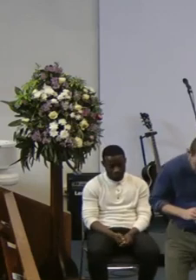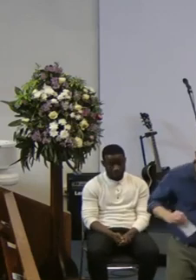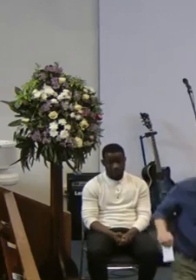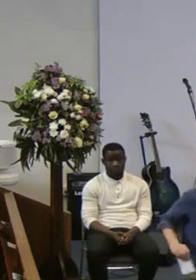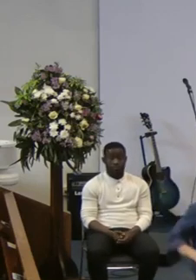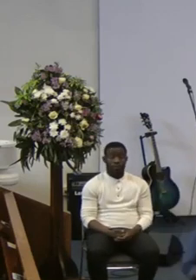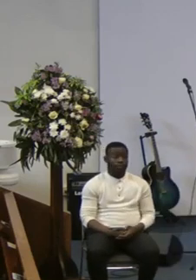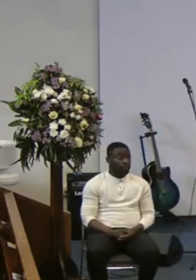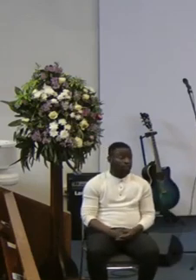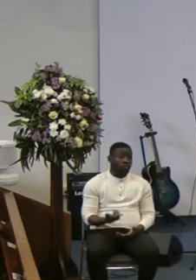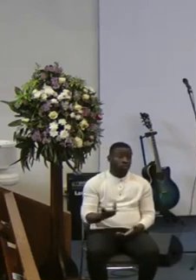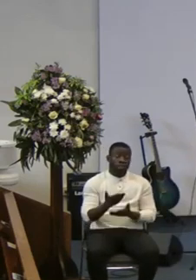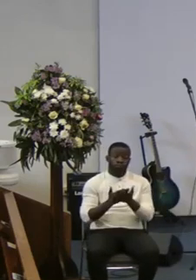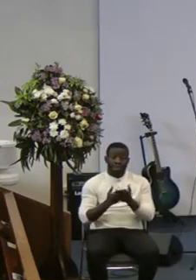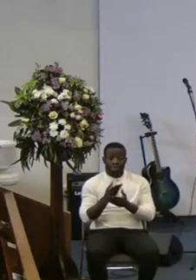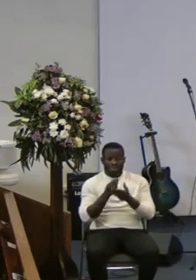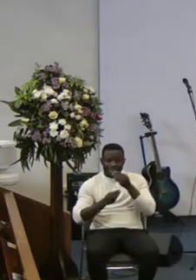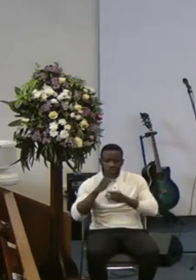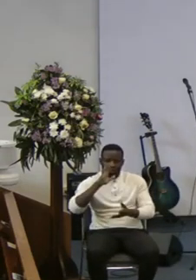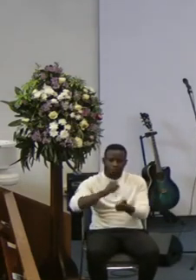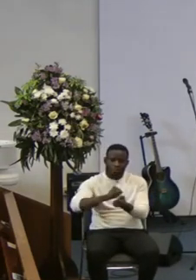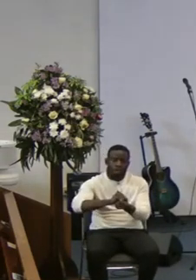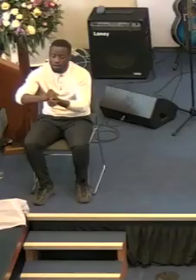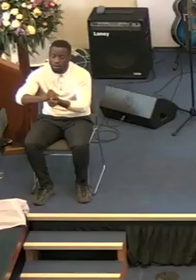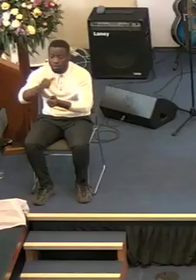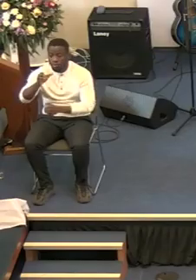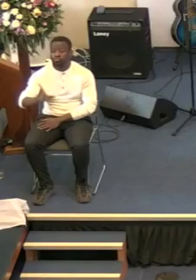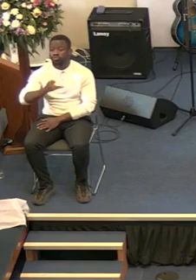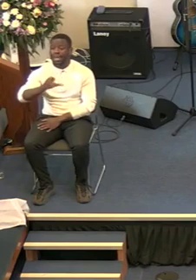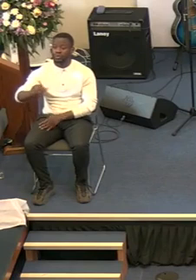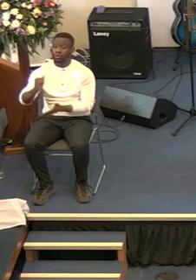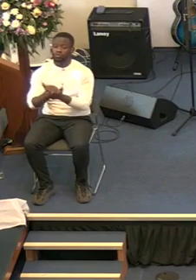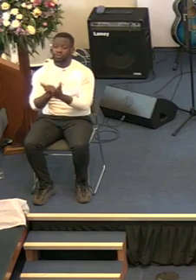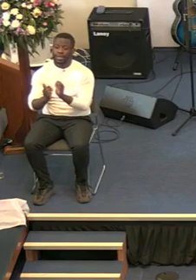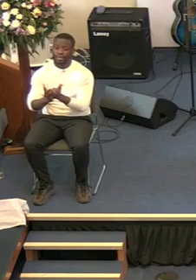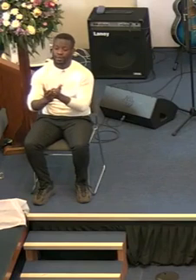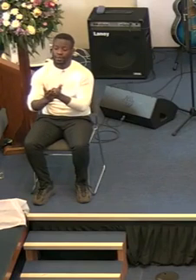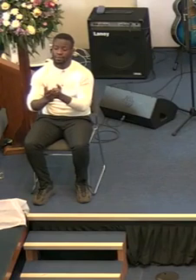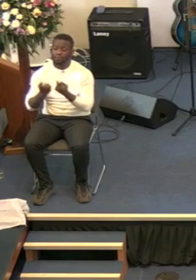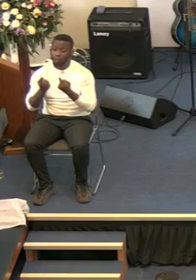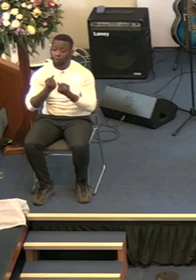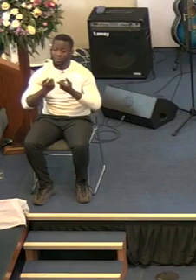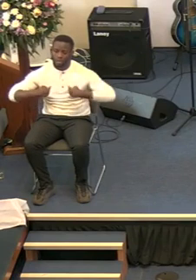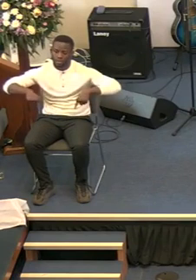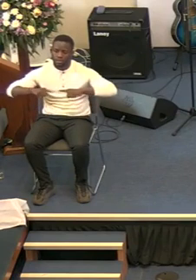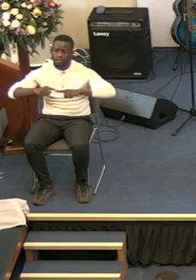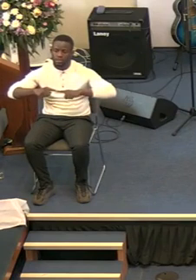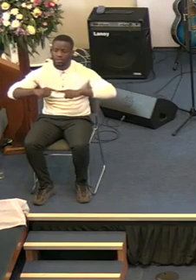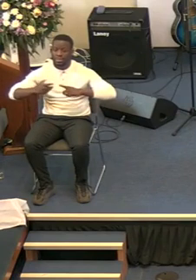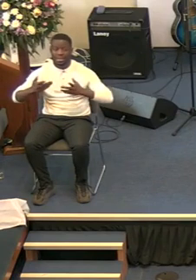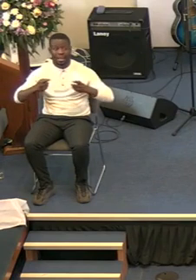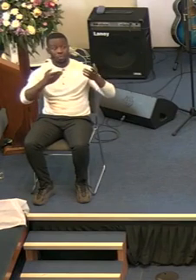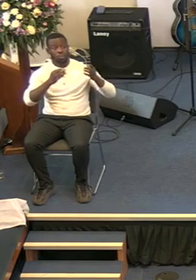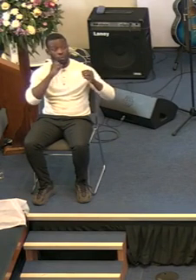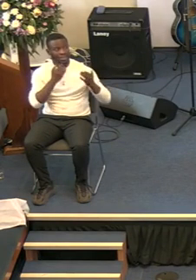So as we're served, we'll eat the bread and we'll remember Christ crucified for us. Would the deacon